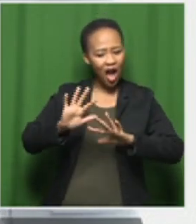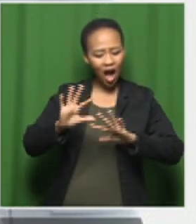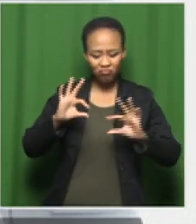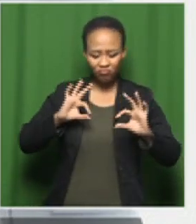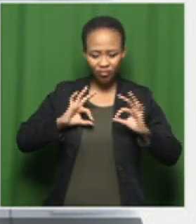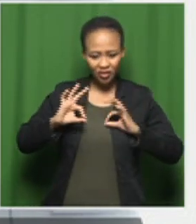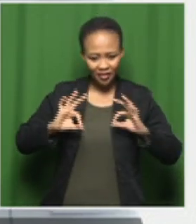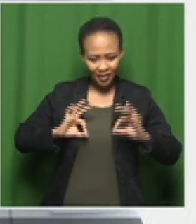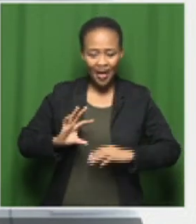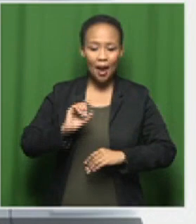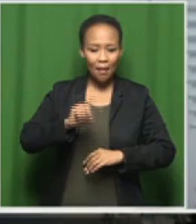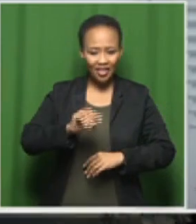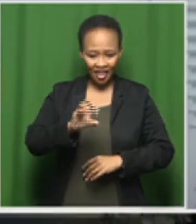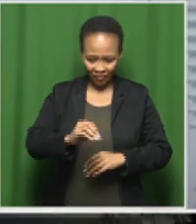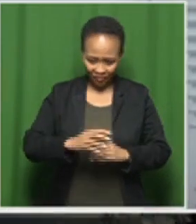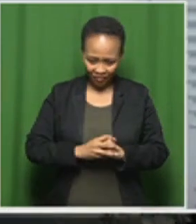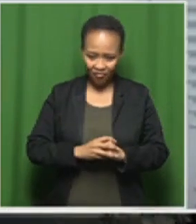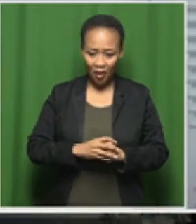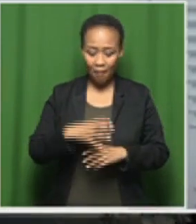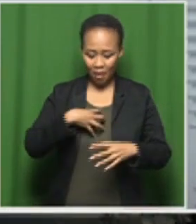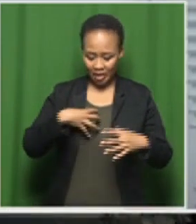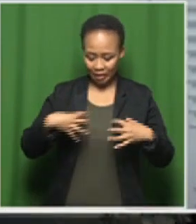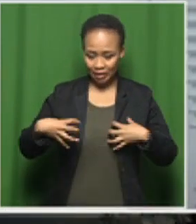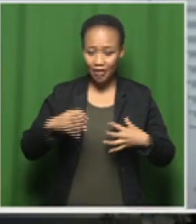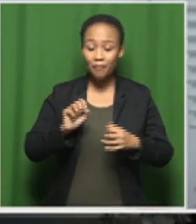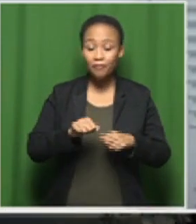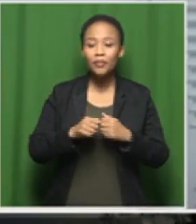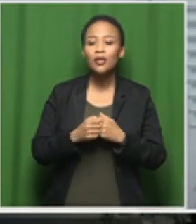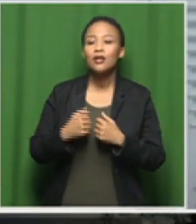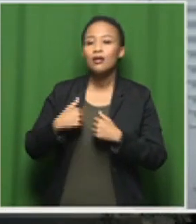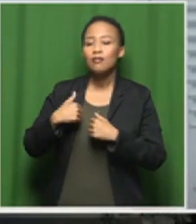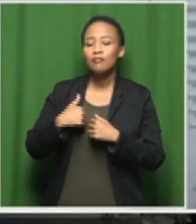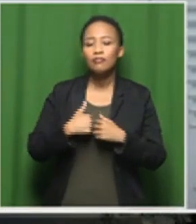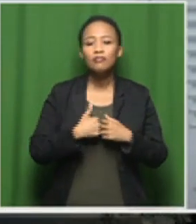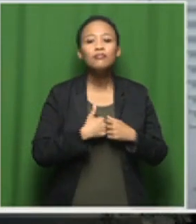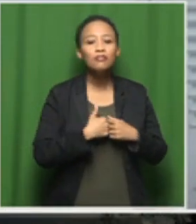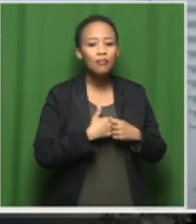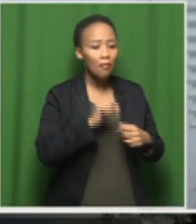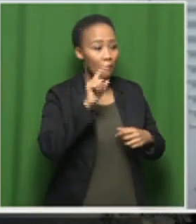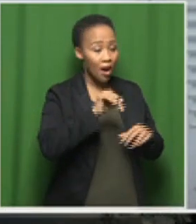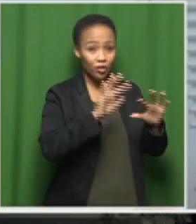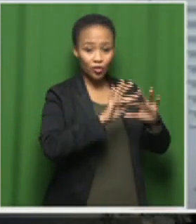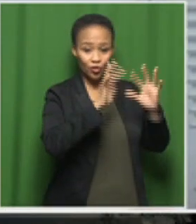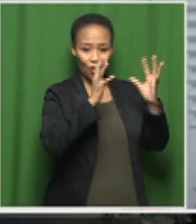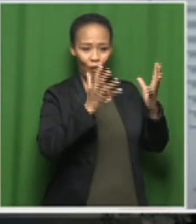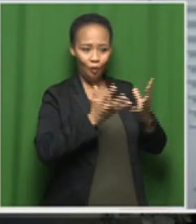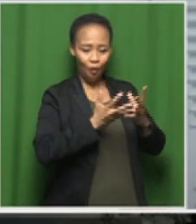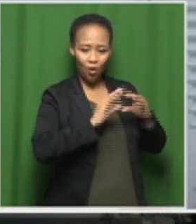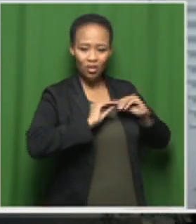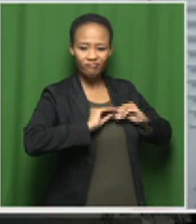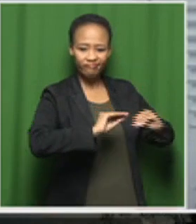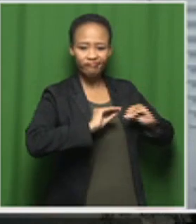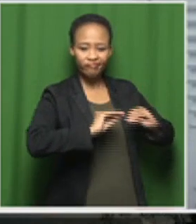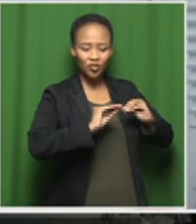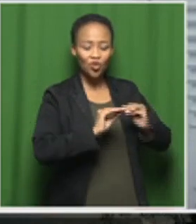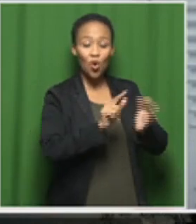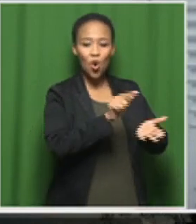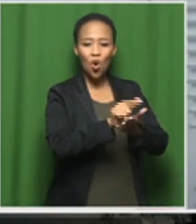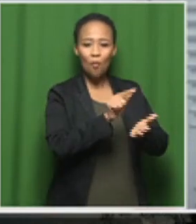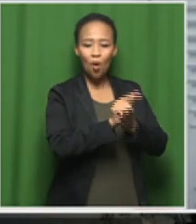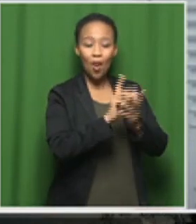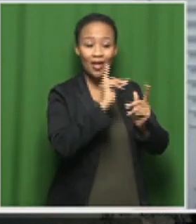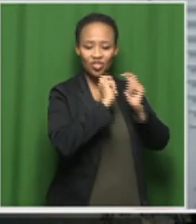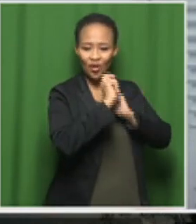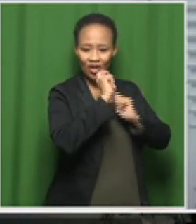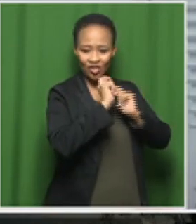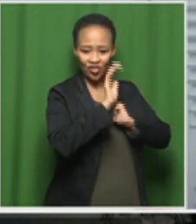as well. Yeah, and the aim of this collection, I suppose, is to, educate the world about the Lobola tradition itself. So how is